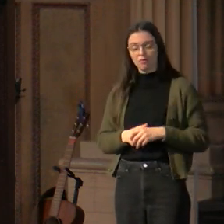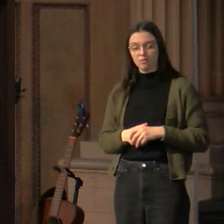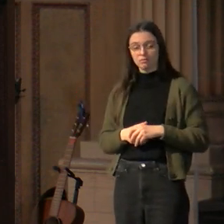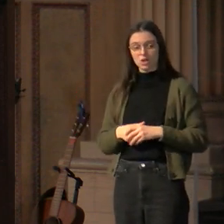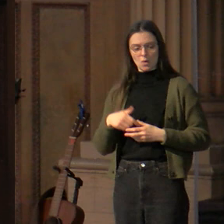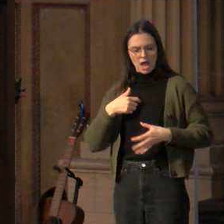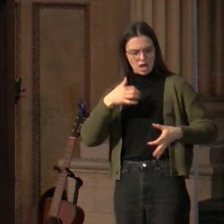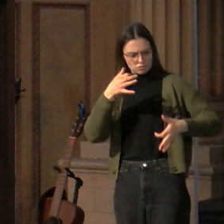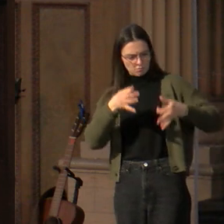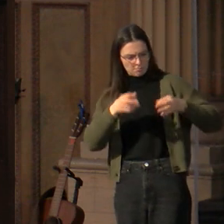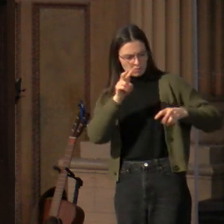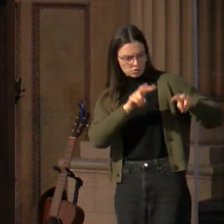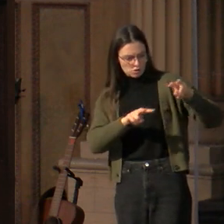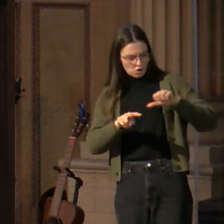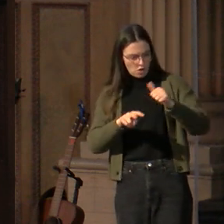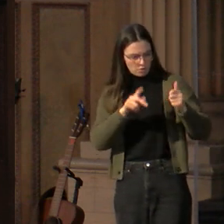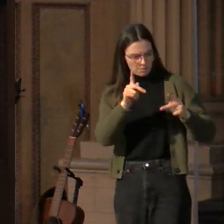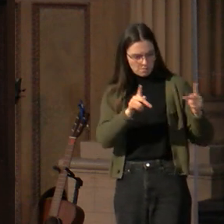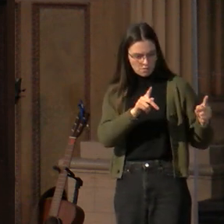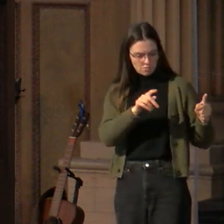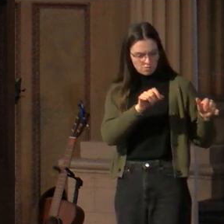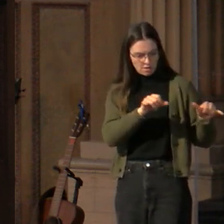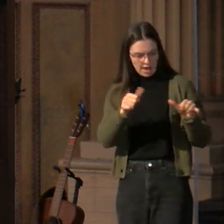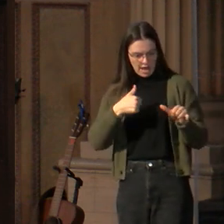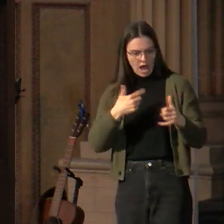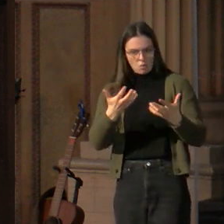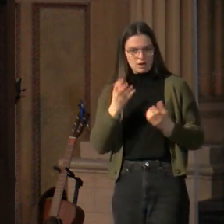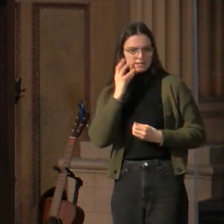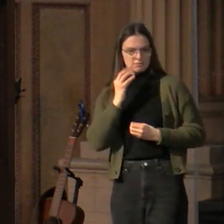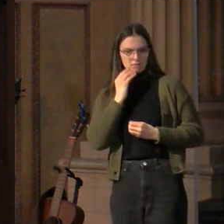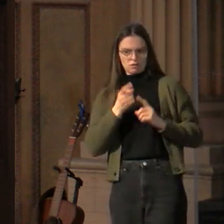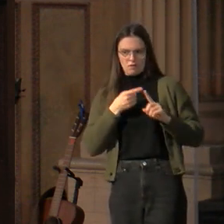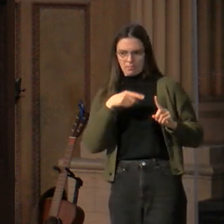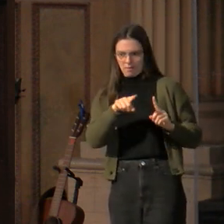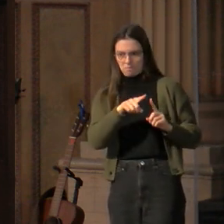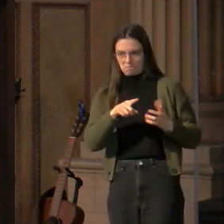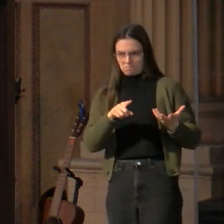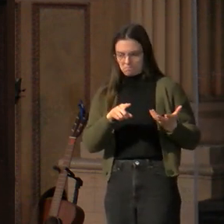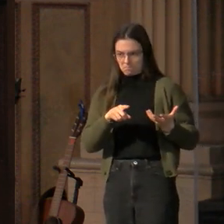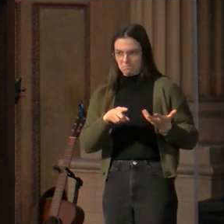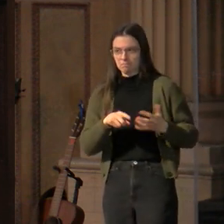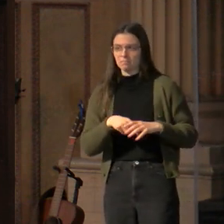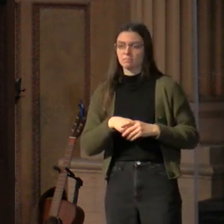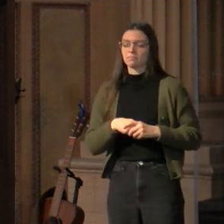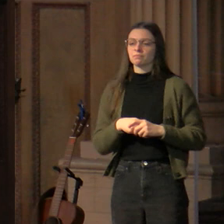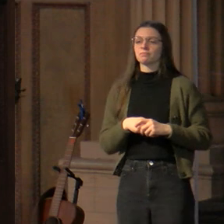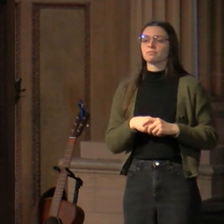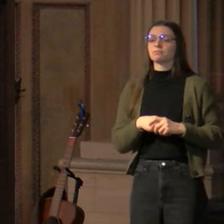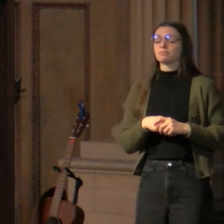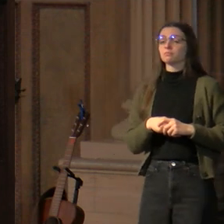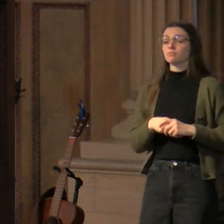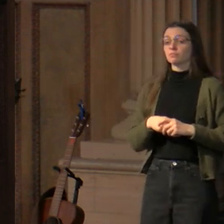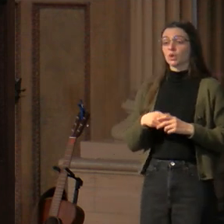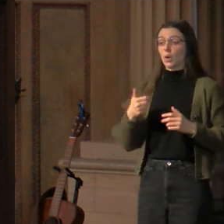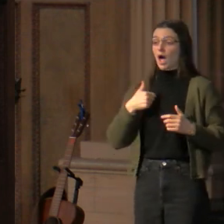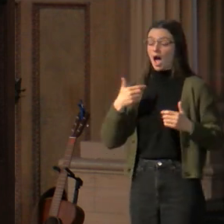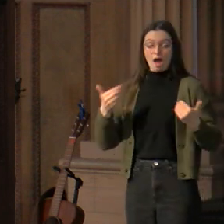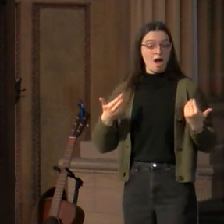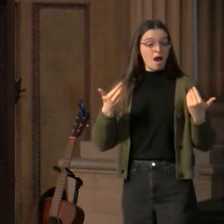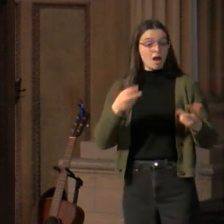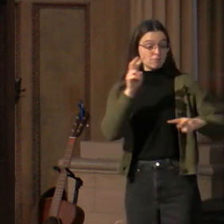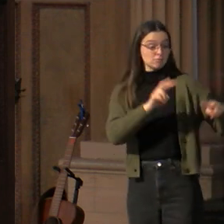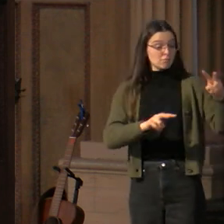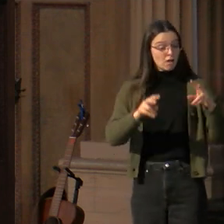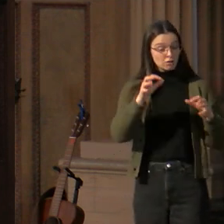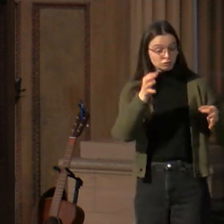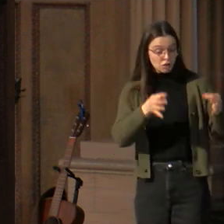to be judged. And he calls us never to judge other people without first judging ourselves and